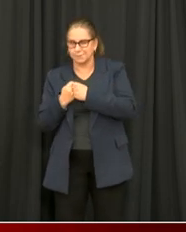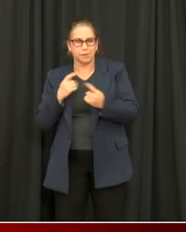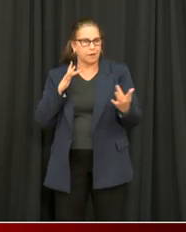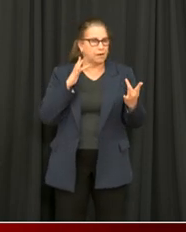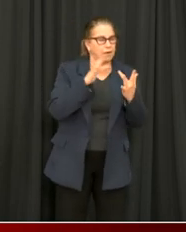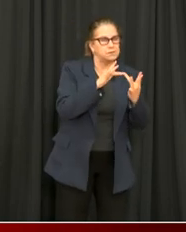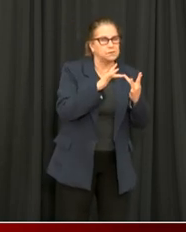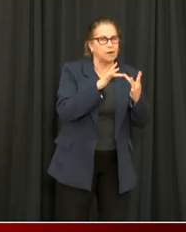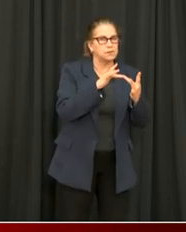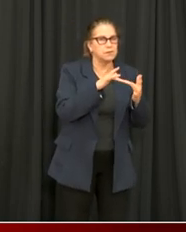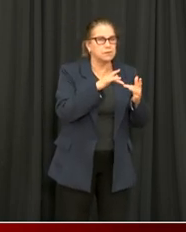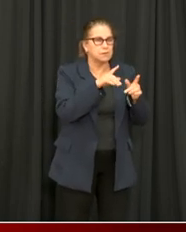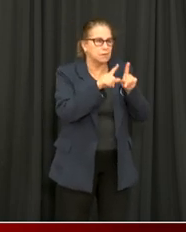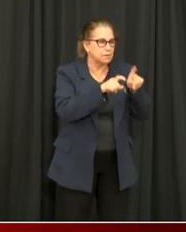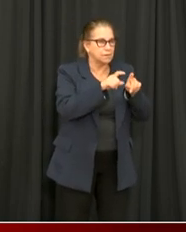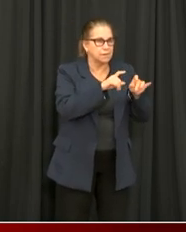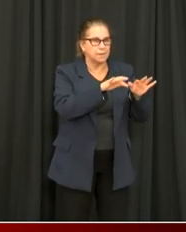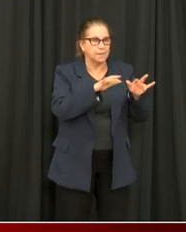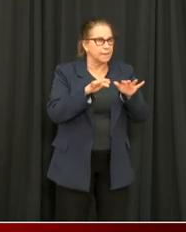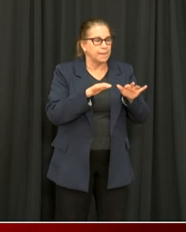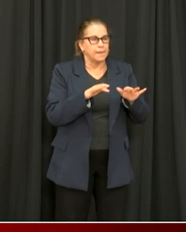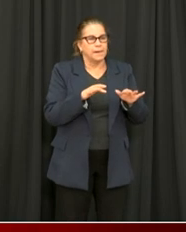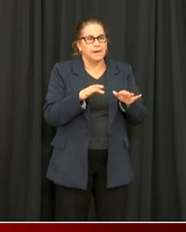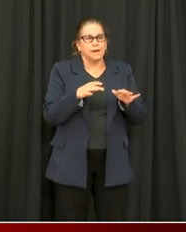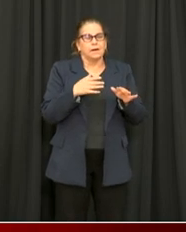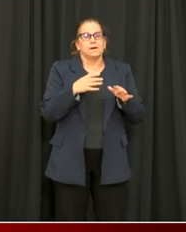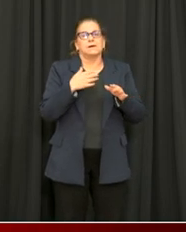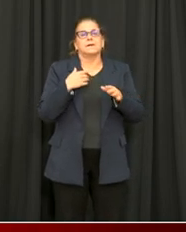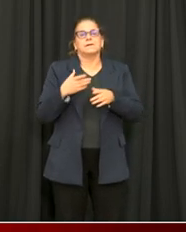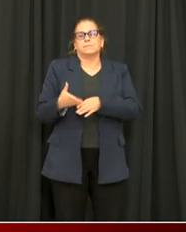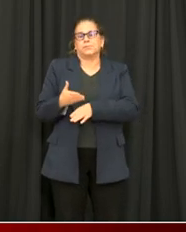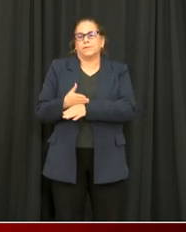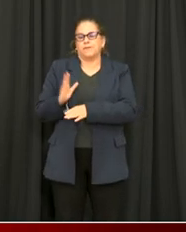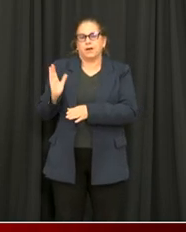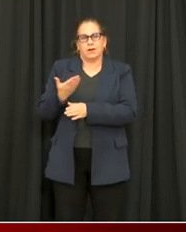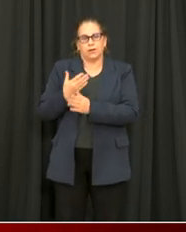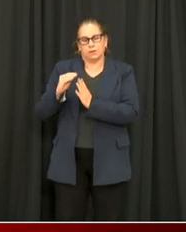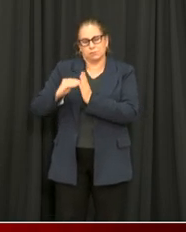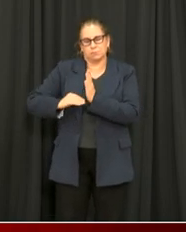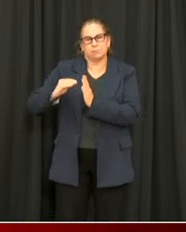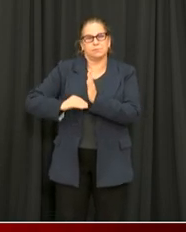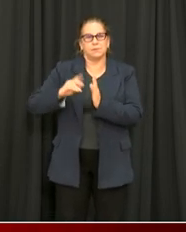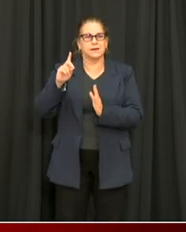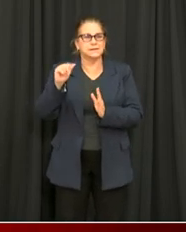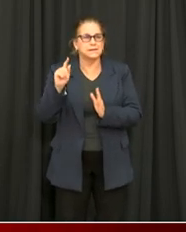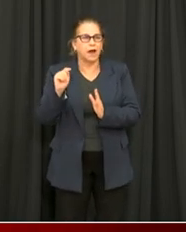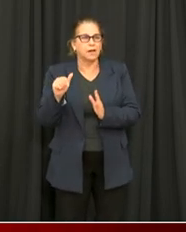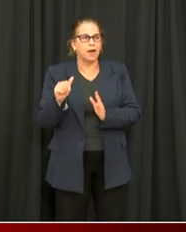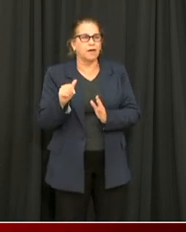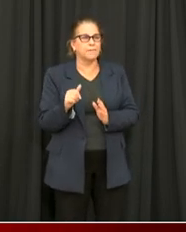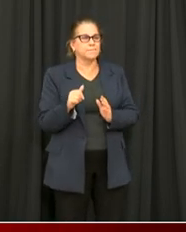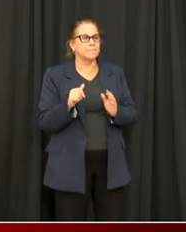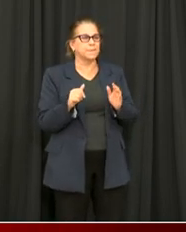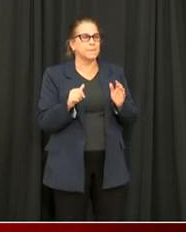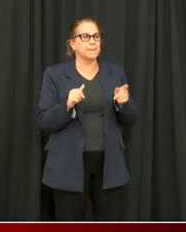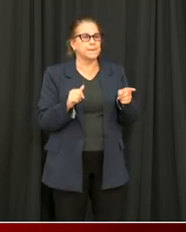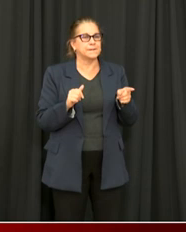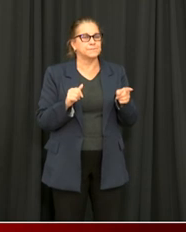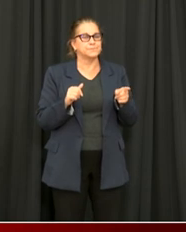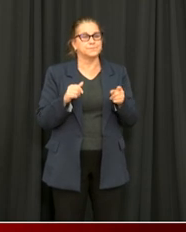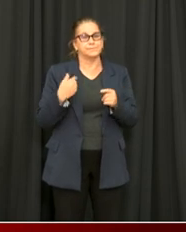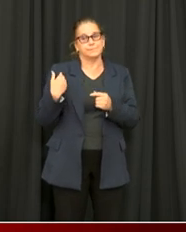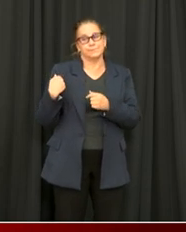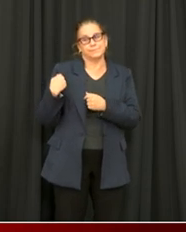So people had been reached out to if they were in that, what we were doing in phase 1, a lot more of those high